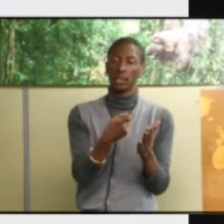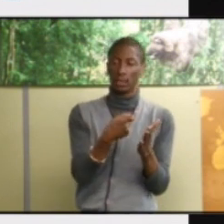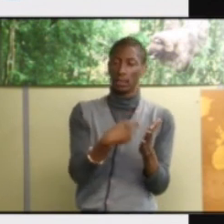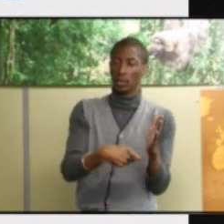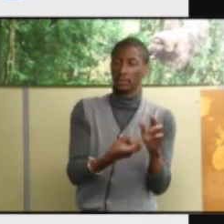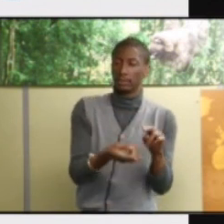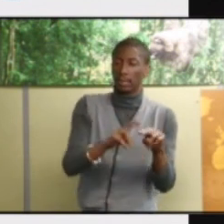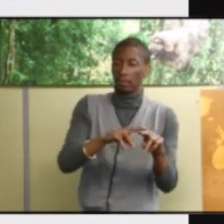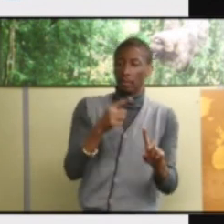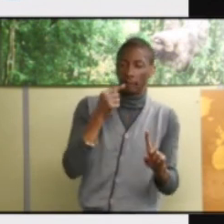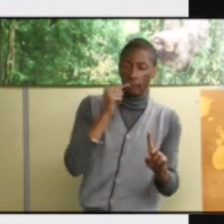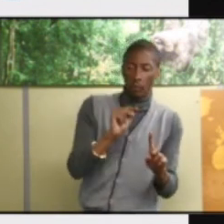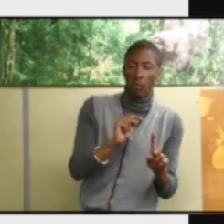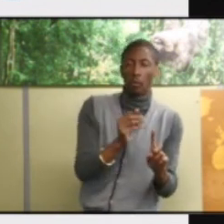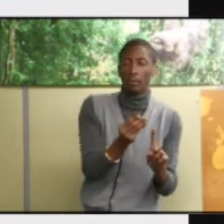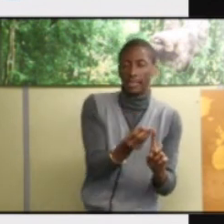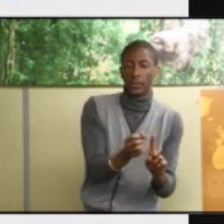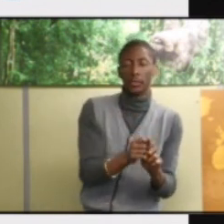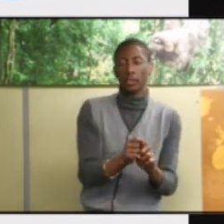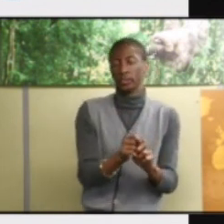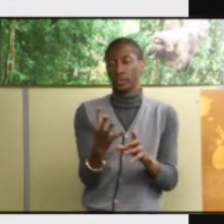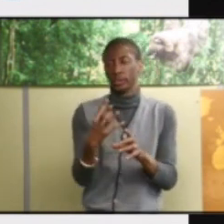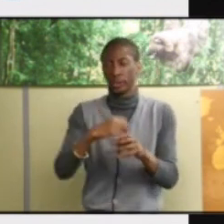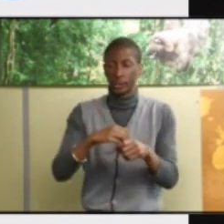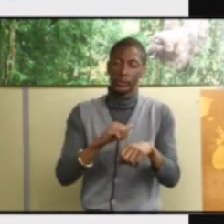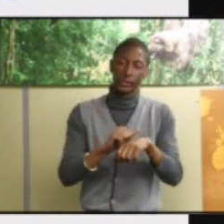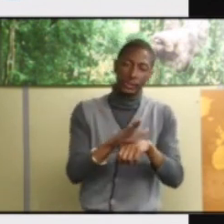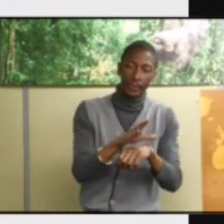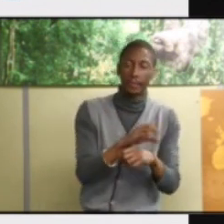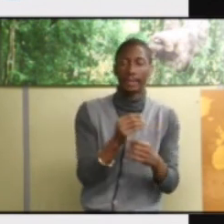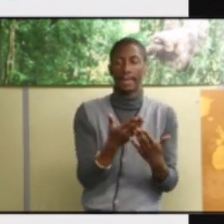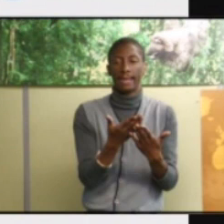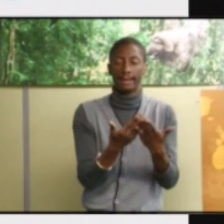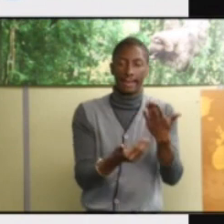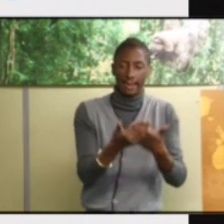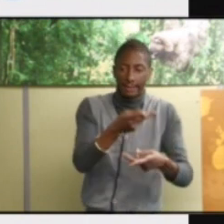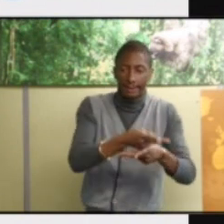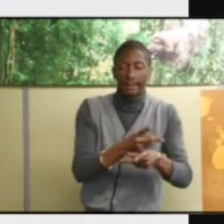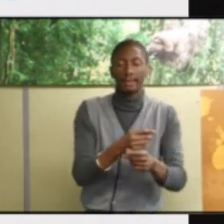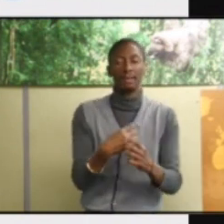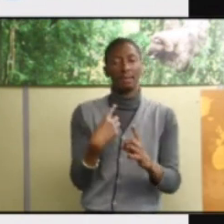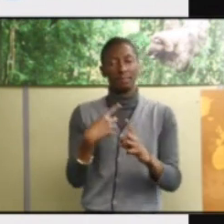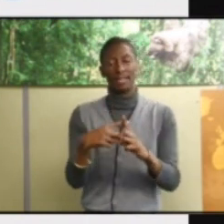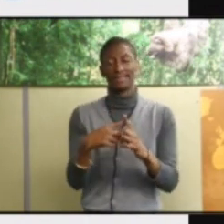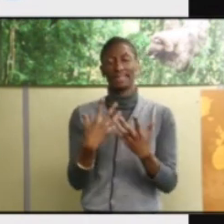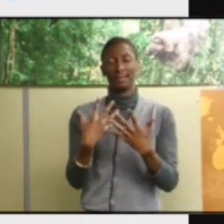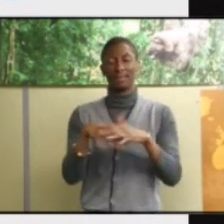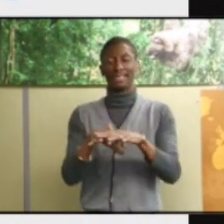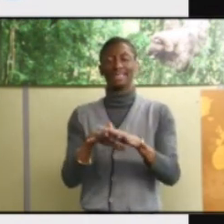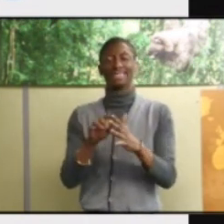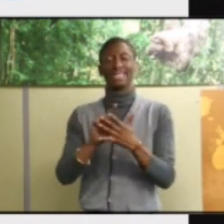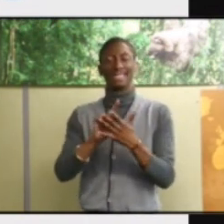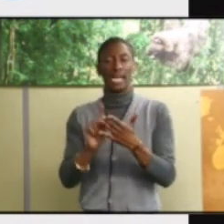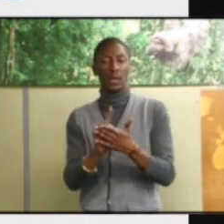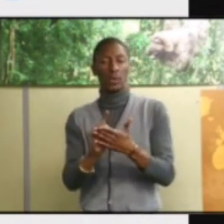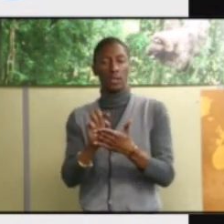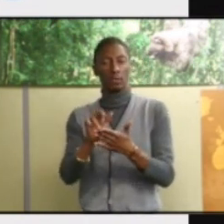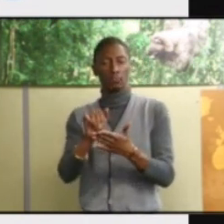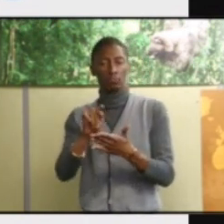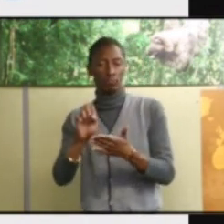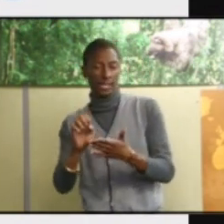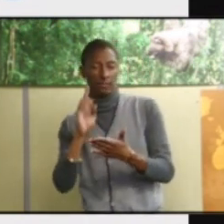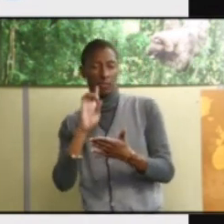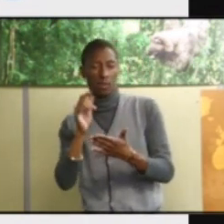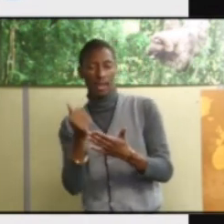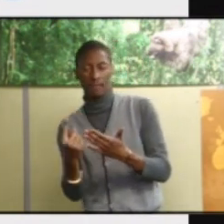here and a little bit of handling, and we charge a blended hourly rate for everyone, which is about 2 times lower than